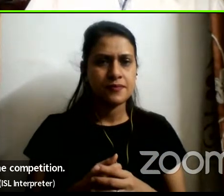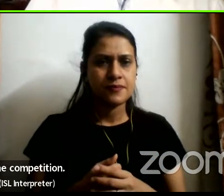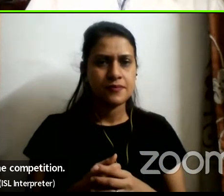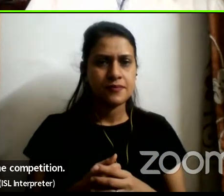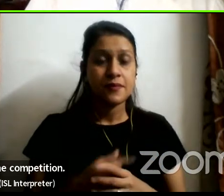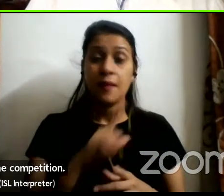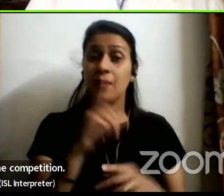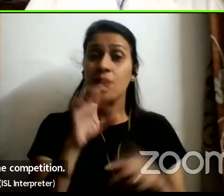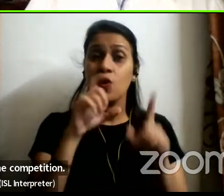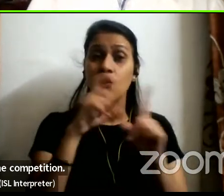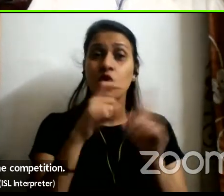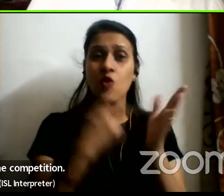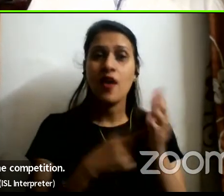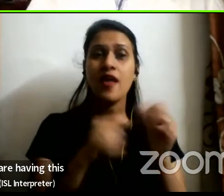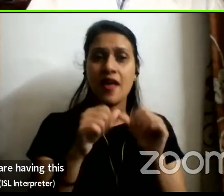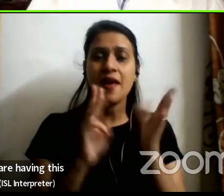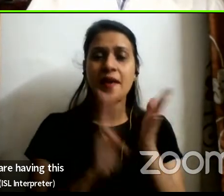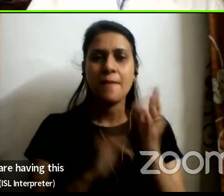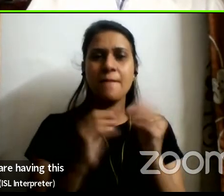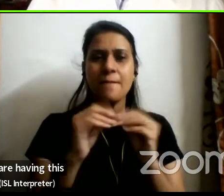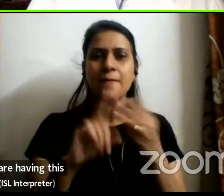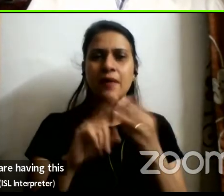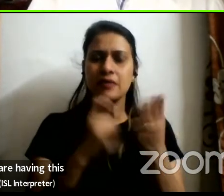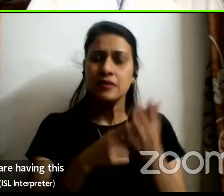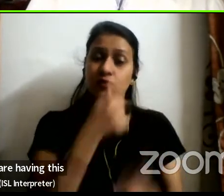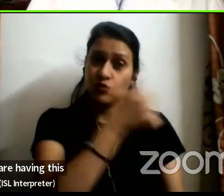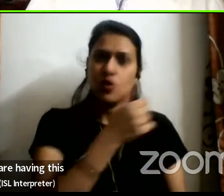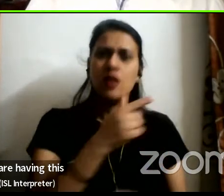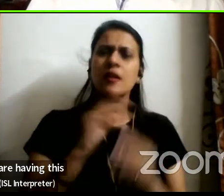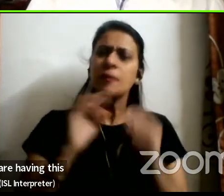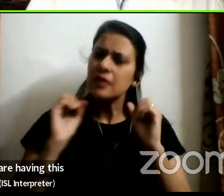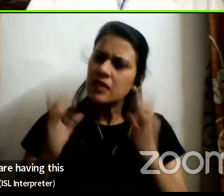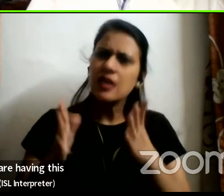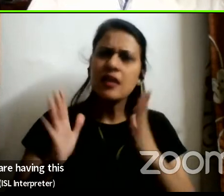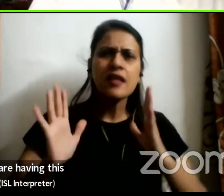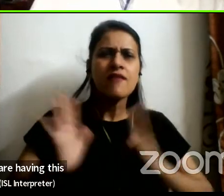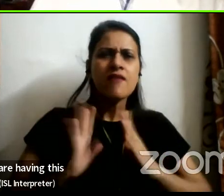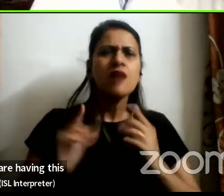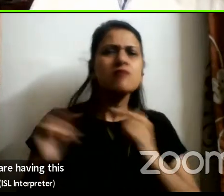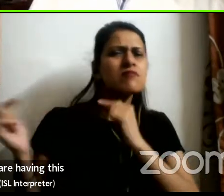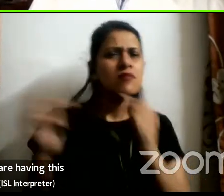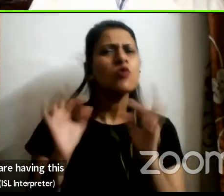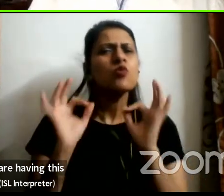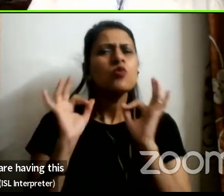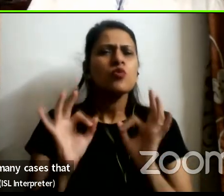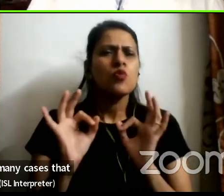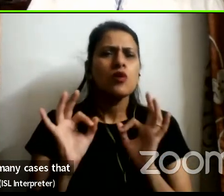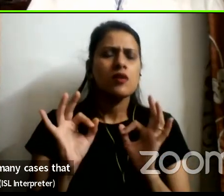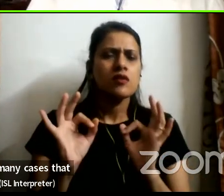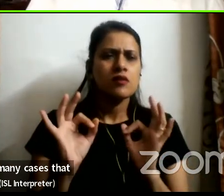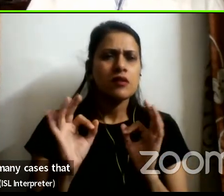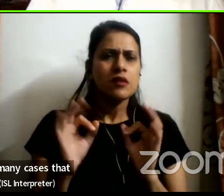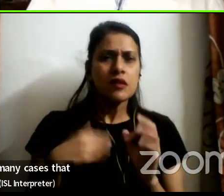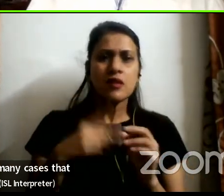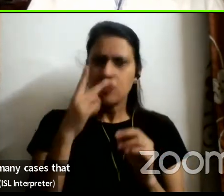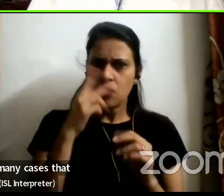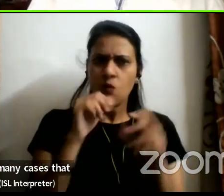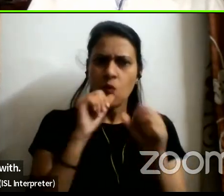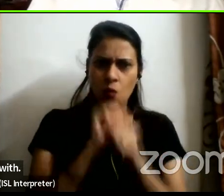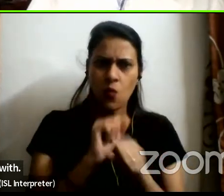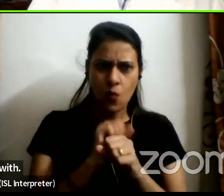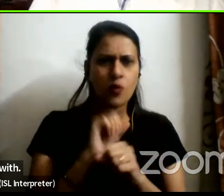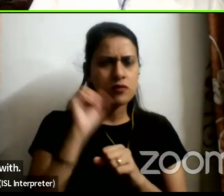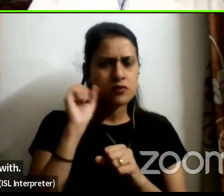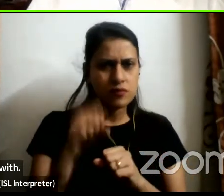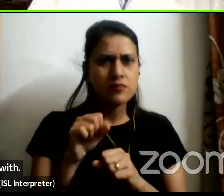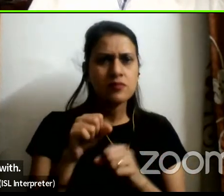would say, at least we are having this debate. I mean, at least there are so many cases and people are not indifferent to it. We are so worked up about it that we